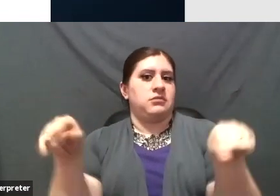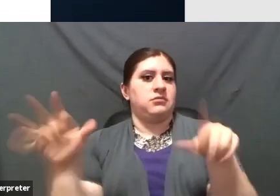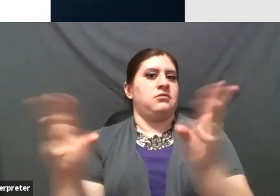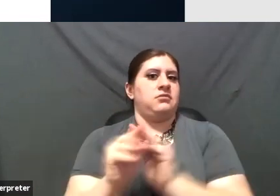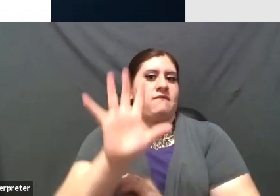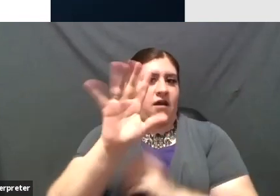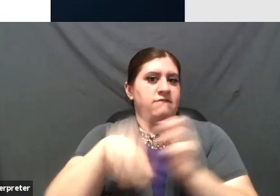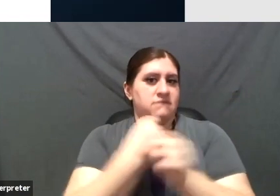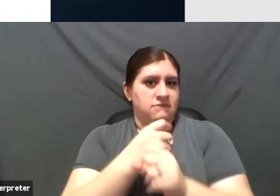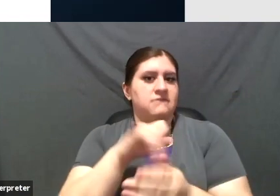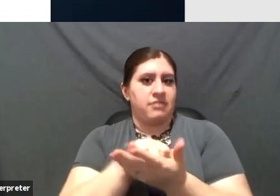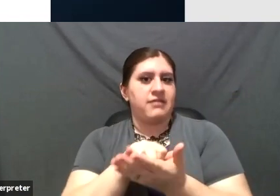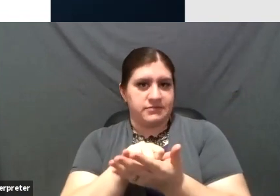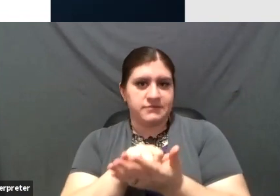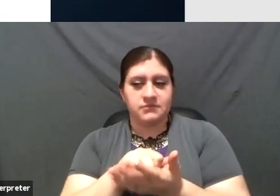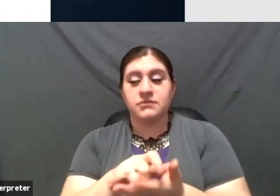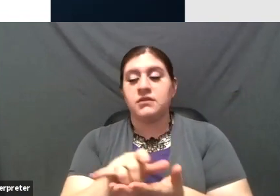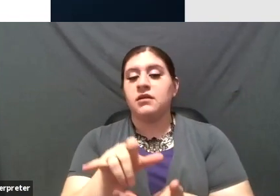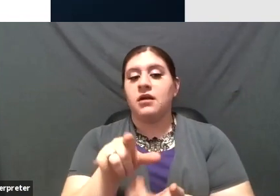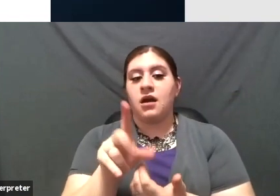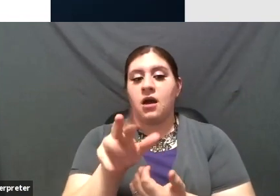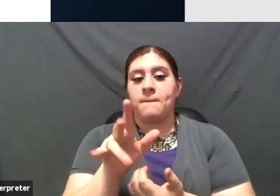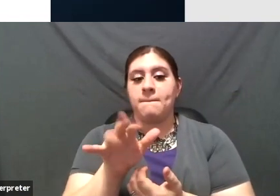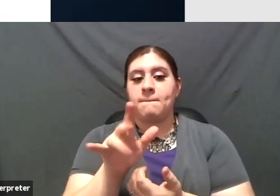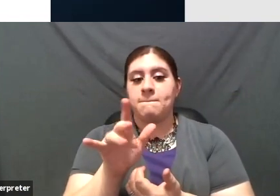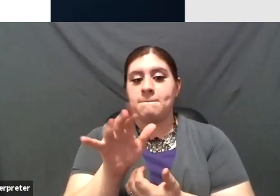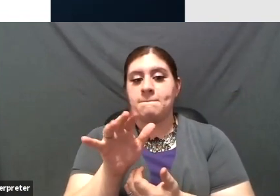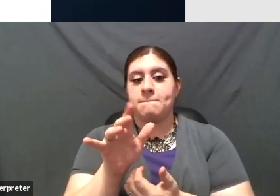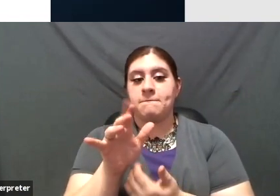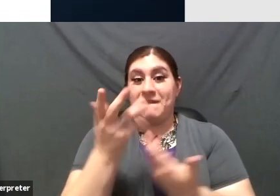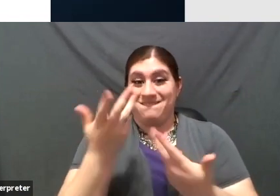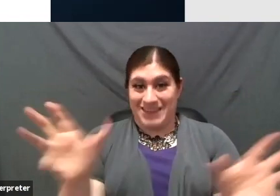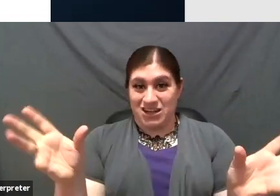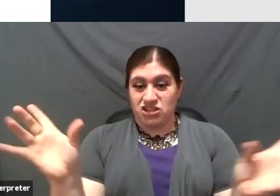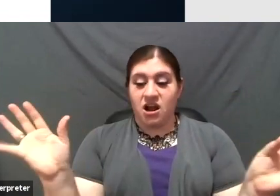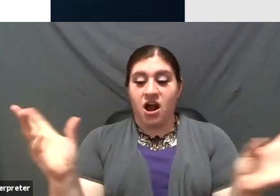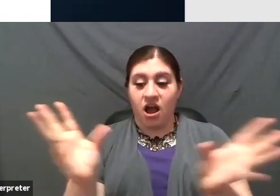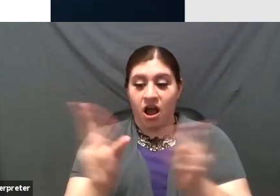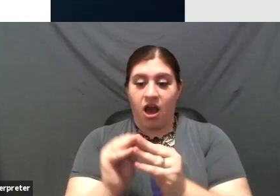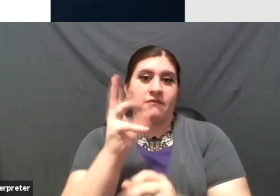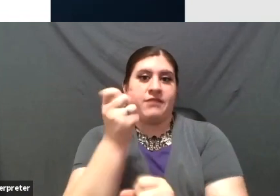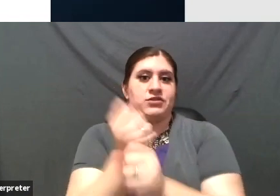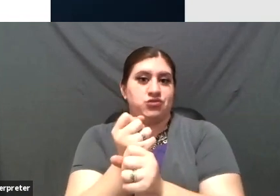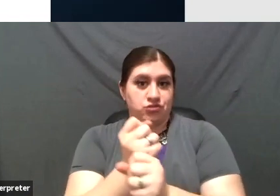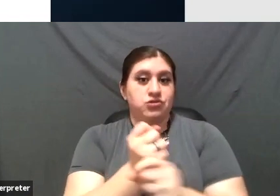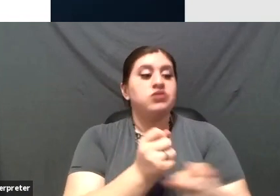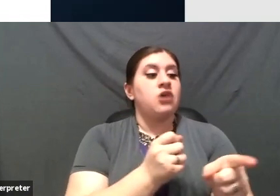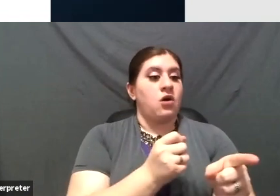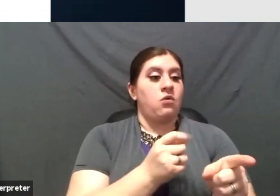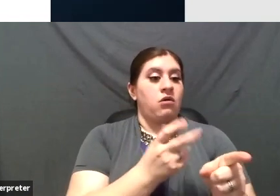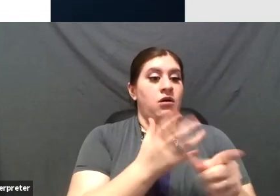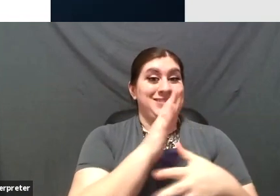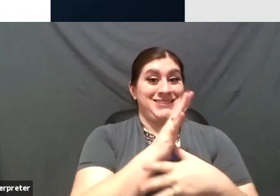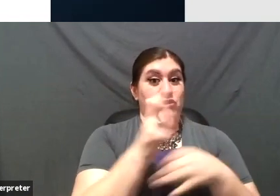master's student in there, so that then once you get all that done, then all you've got is another year's worth